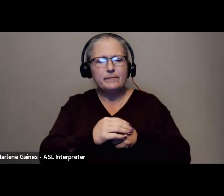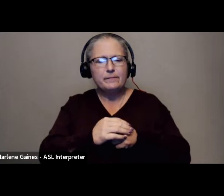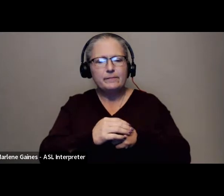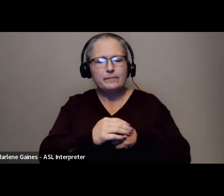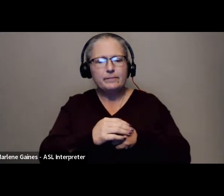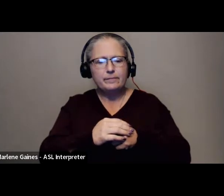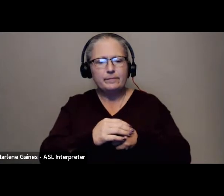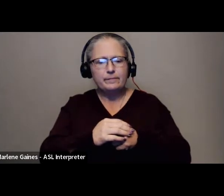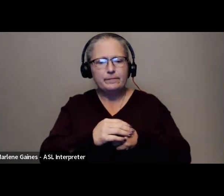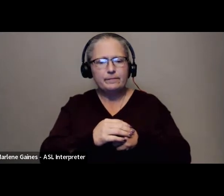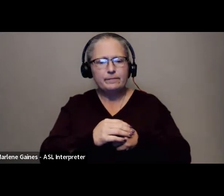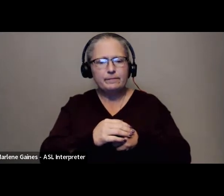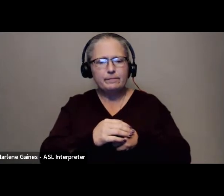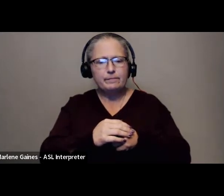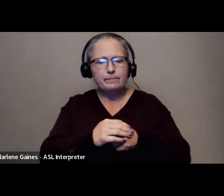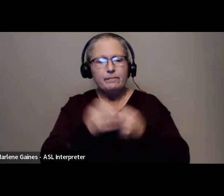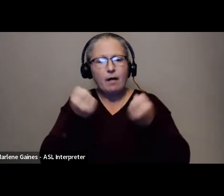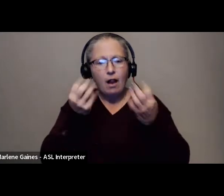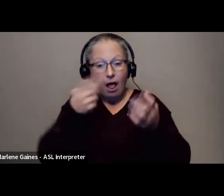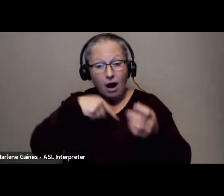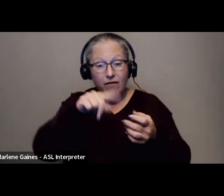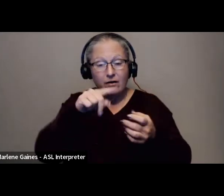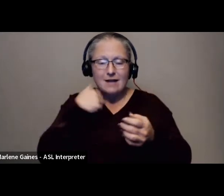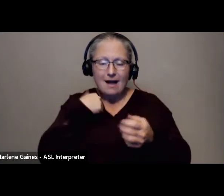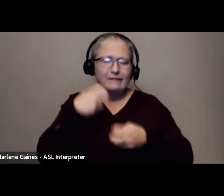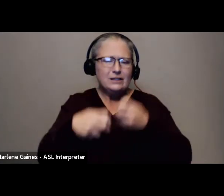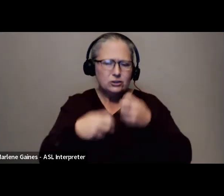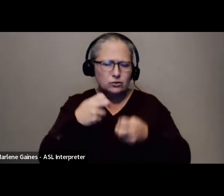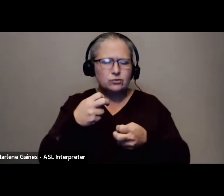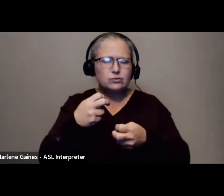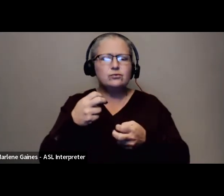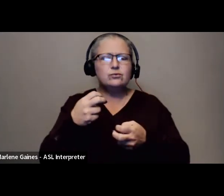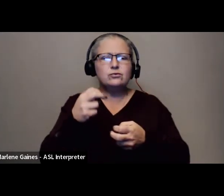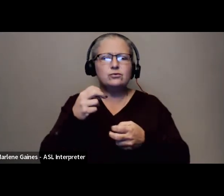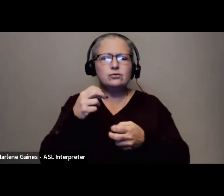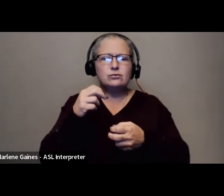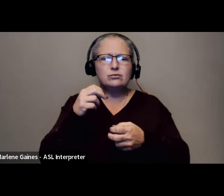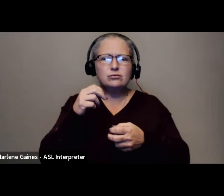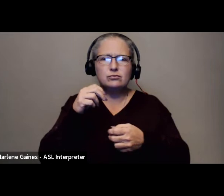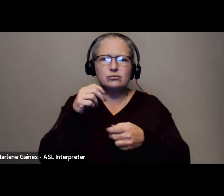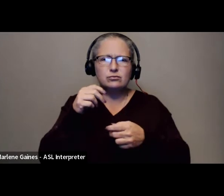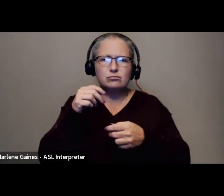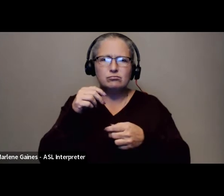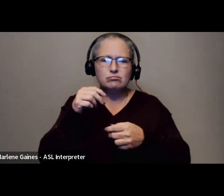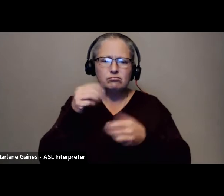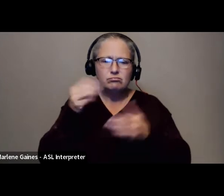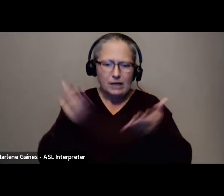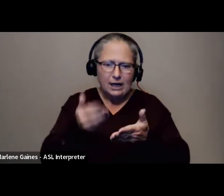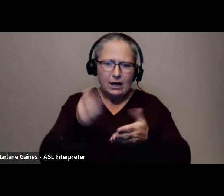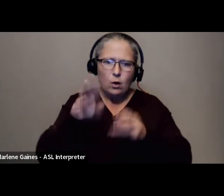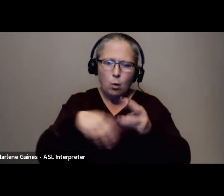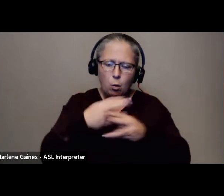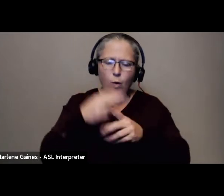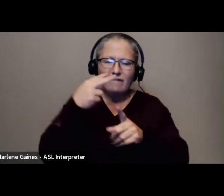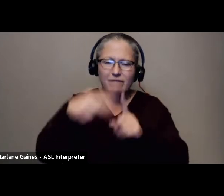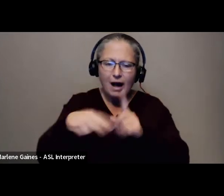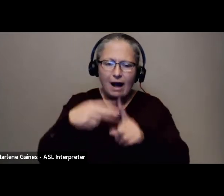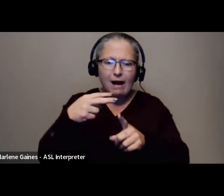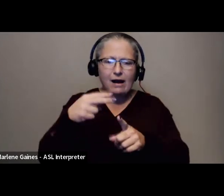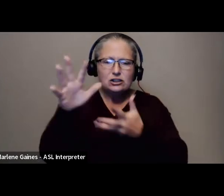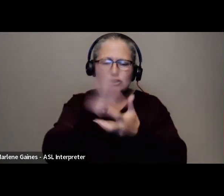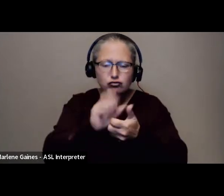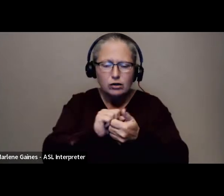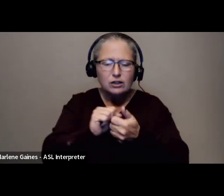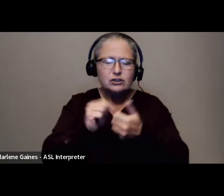that a lot of us go through a lot of issues in the world and with violence, with